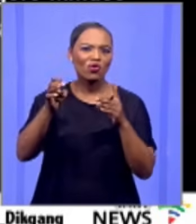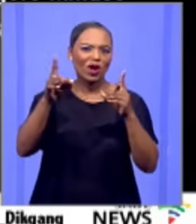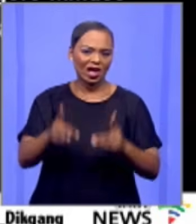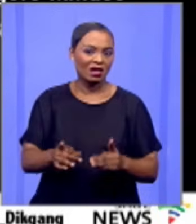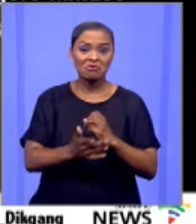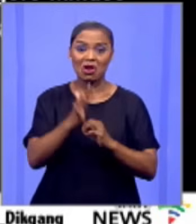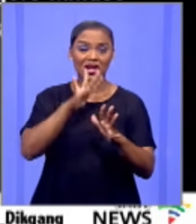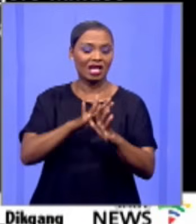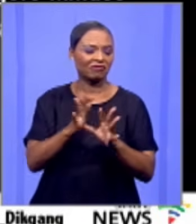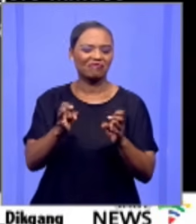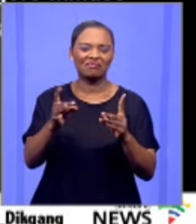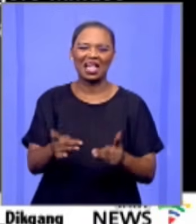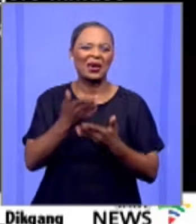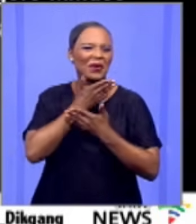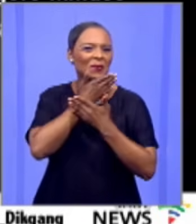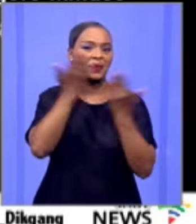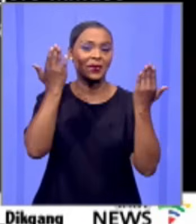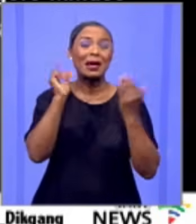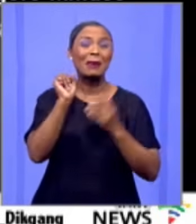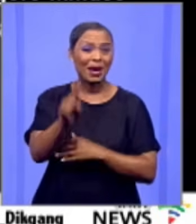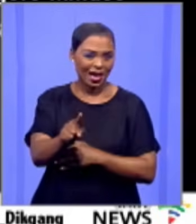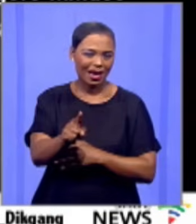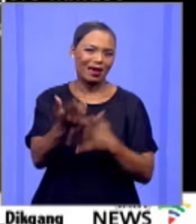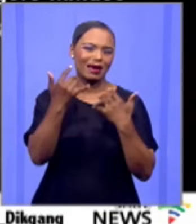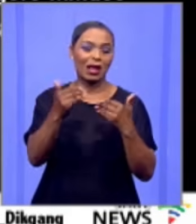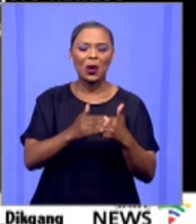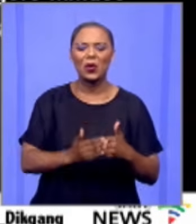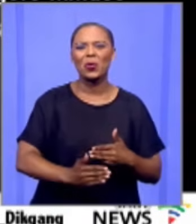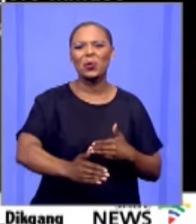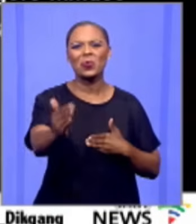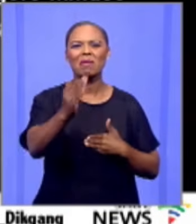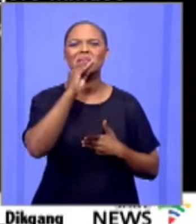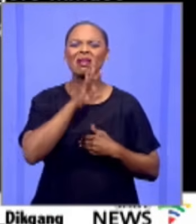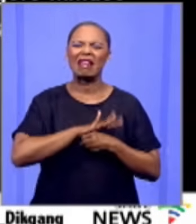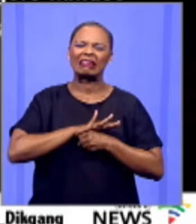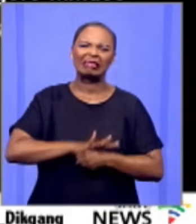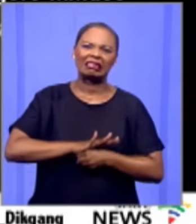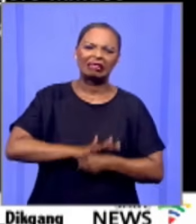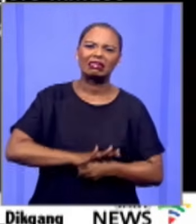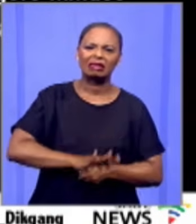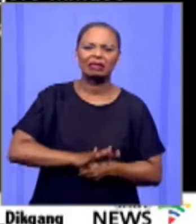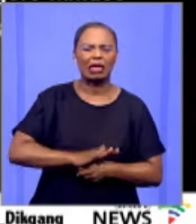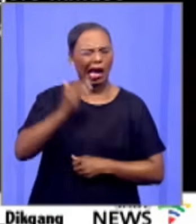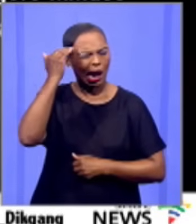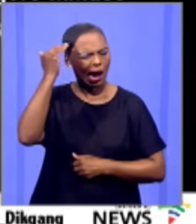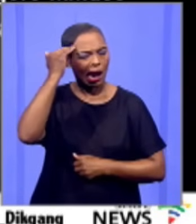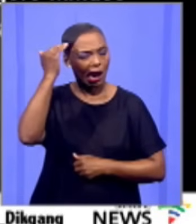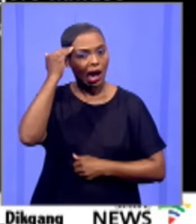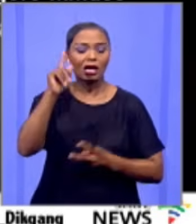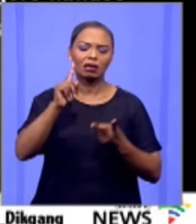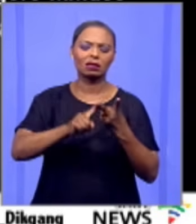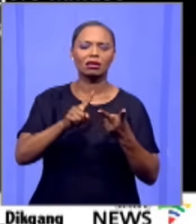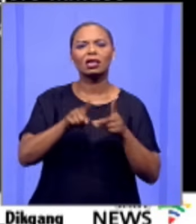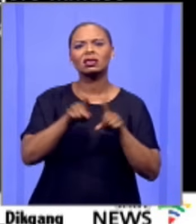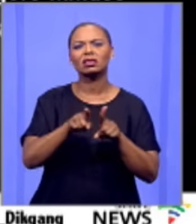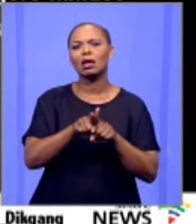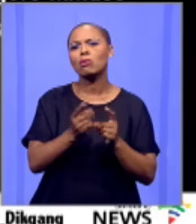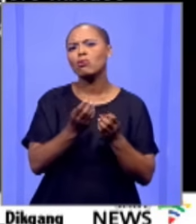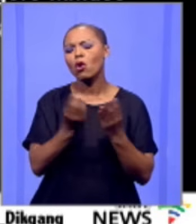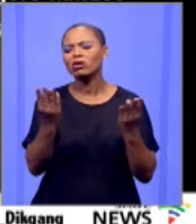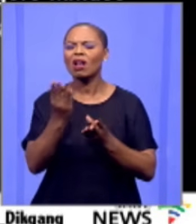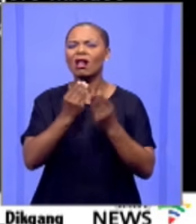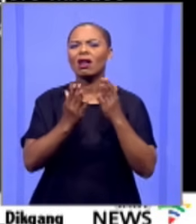nageng ka go le lengwe se se tlile go hlola kgatelelo ye kgolo kudu ya megopolo le go baithuti bao ba sa lego